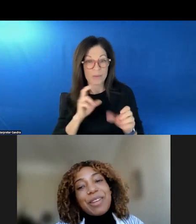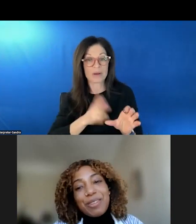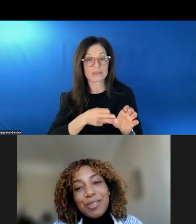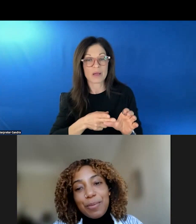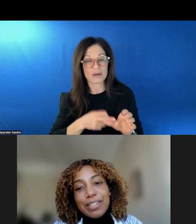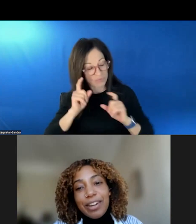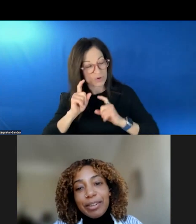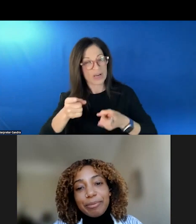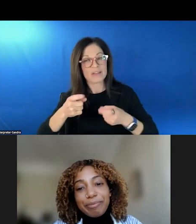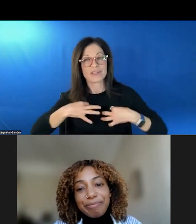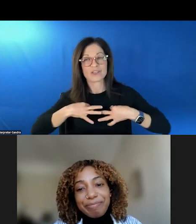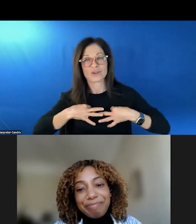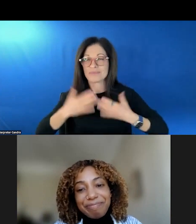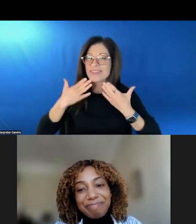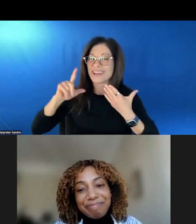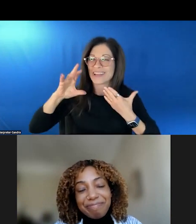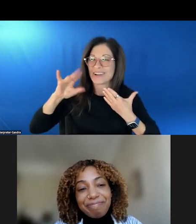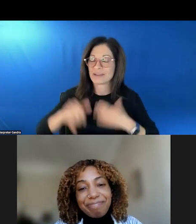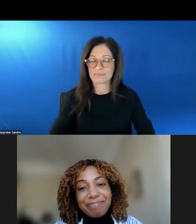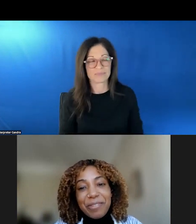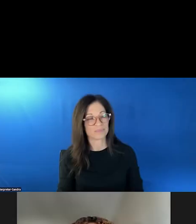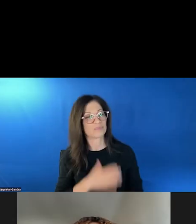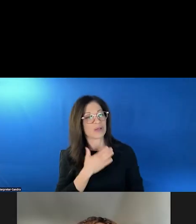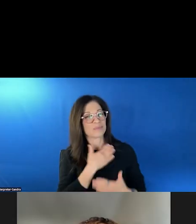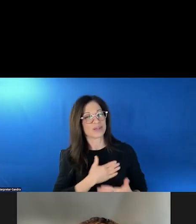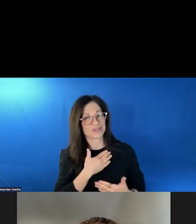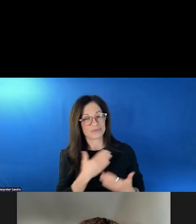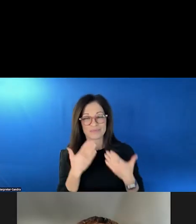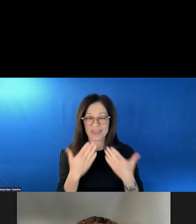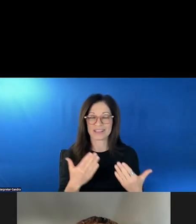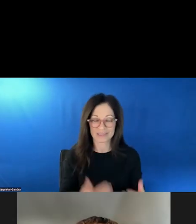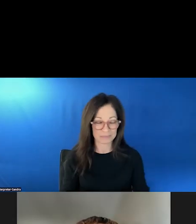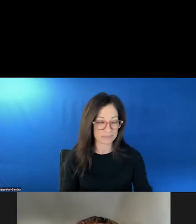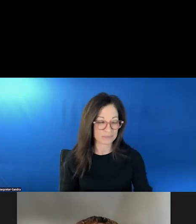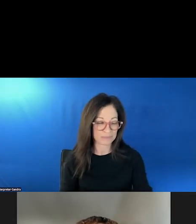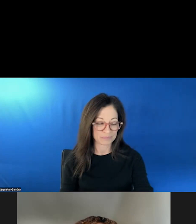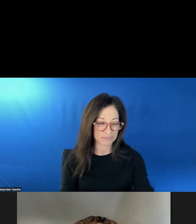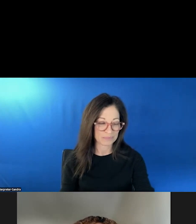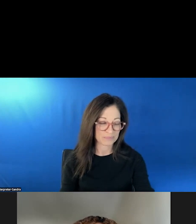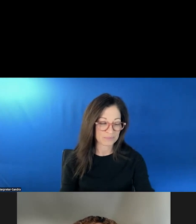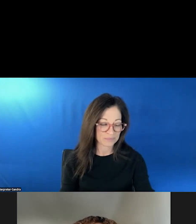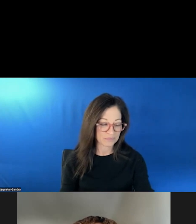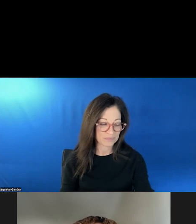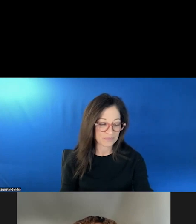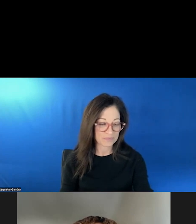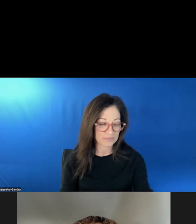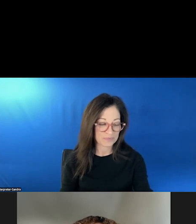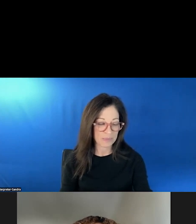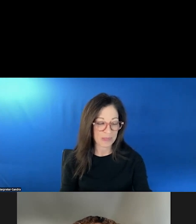Thank you so much, Larry. My pleasure. Thanks. It's great to be here. Next slide.